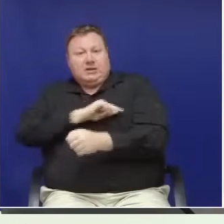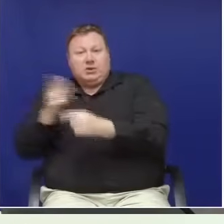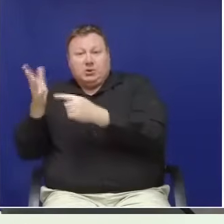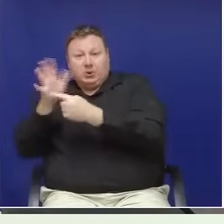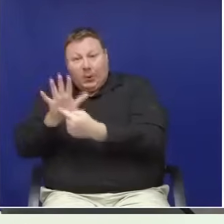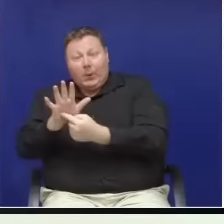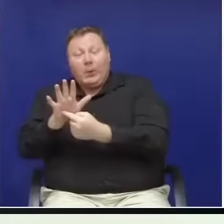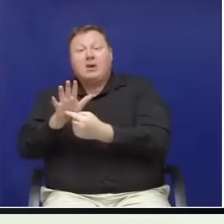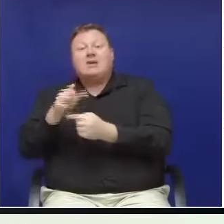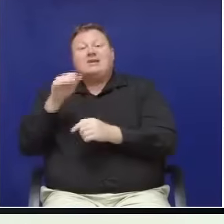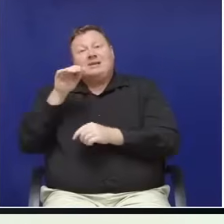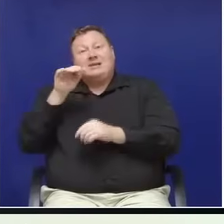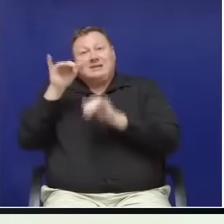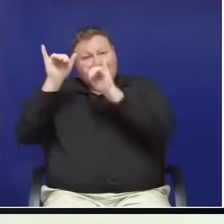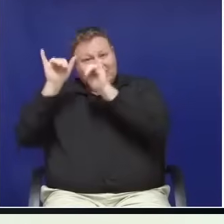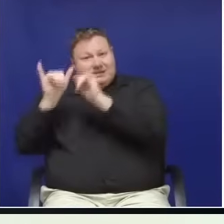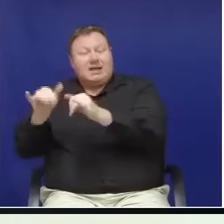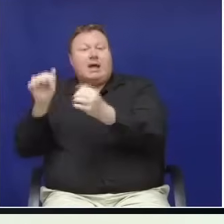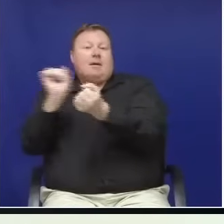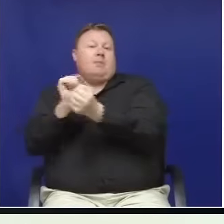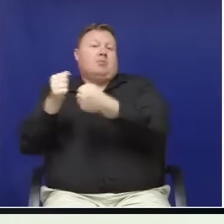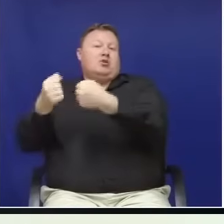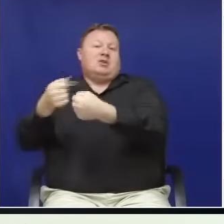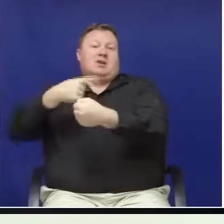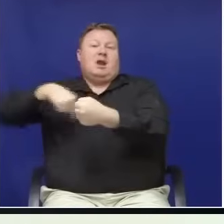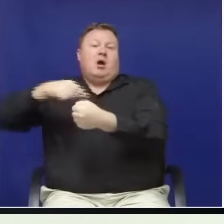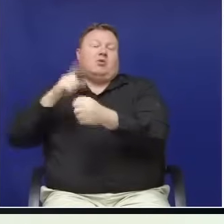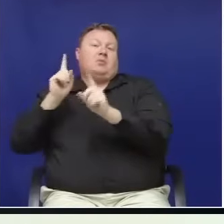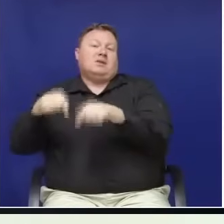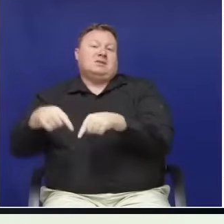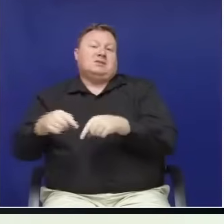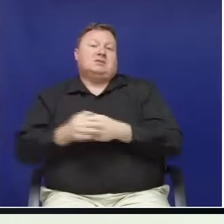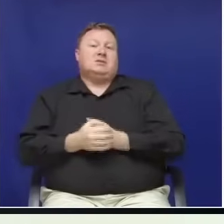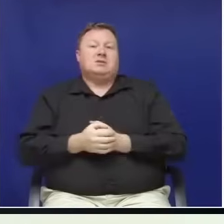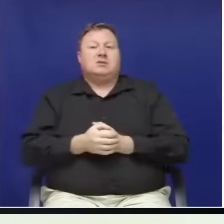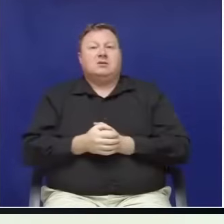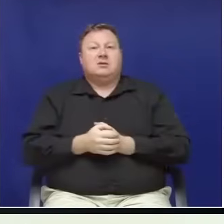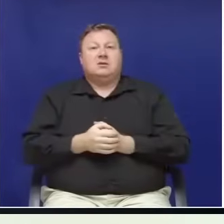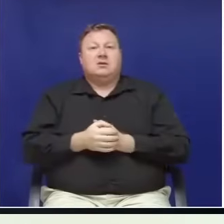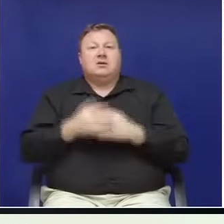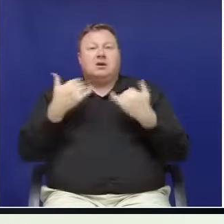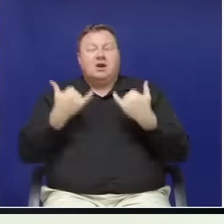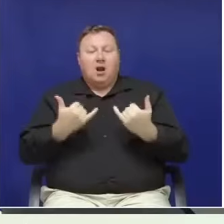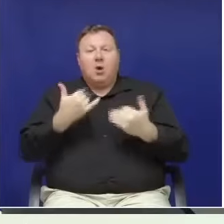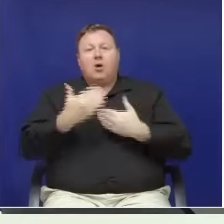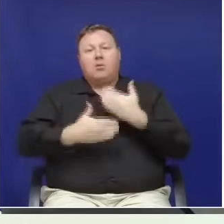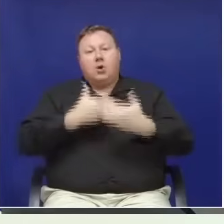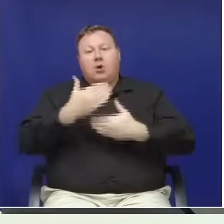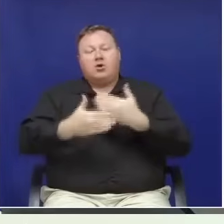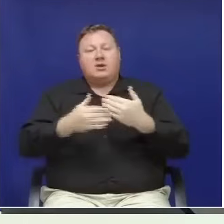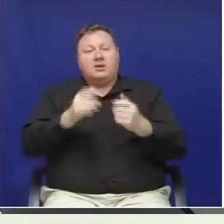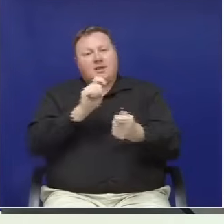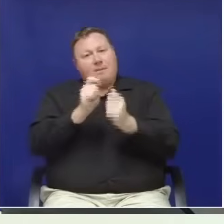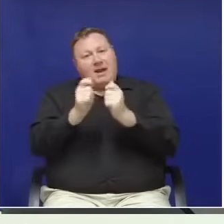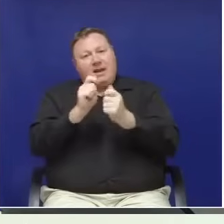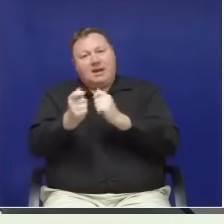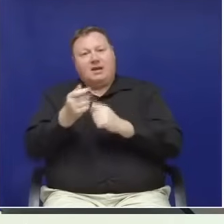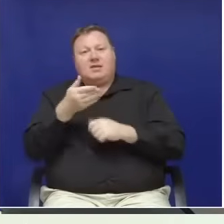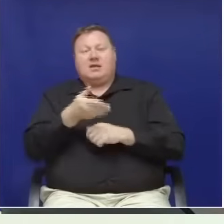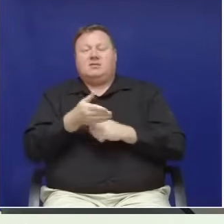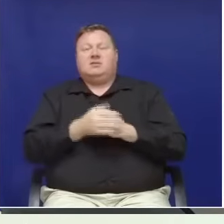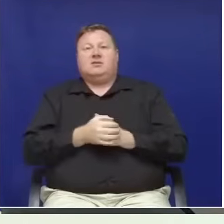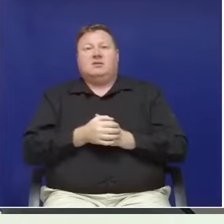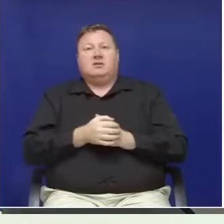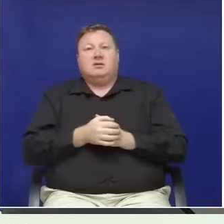be kept in our prisons. Now, we are in the process amending that. And can I